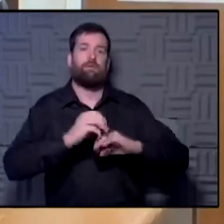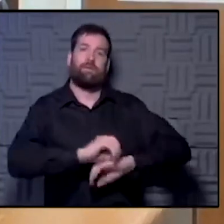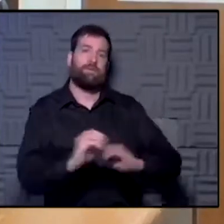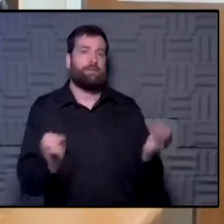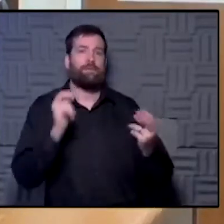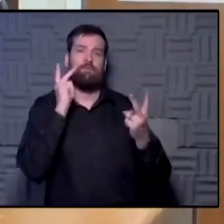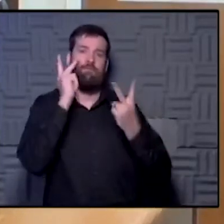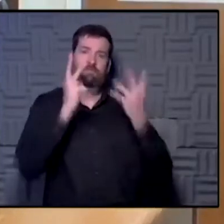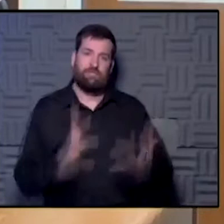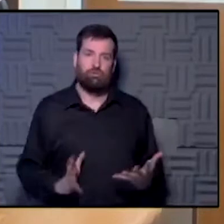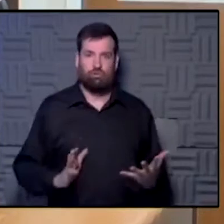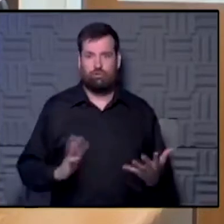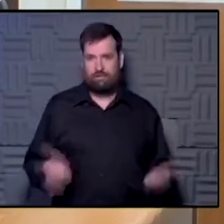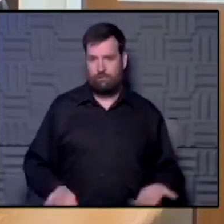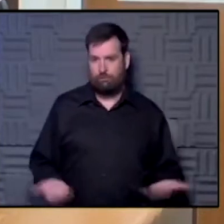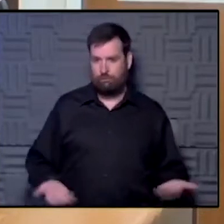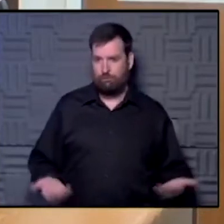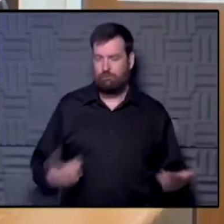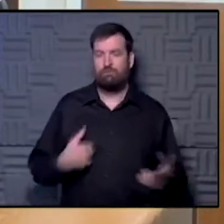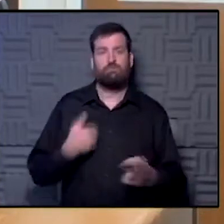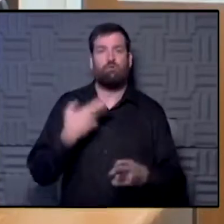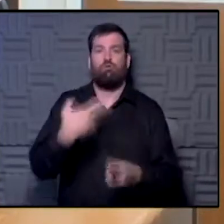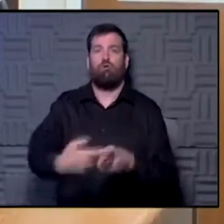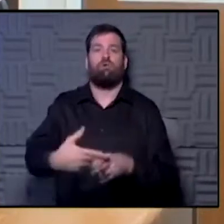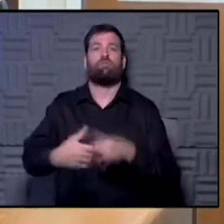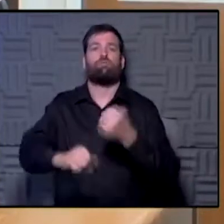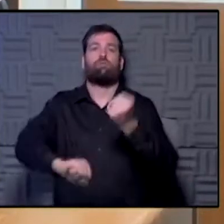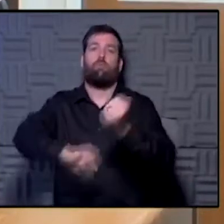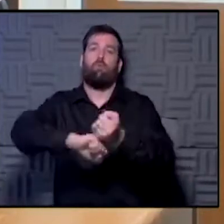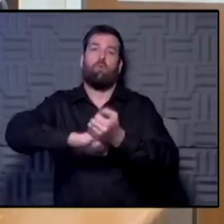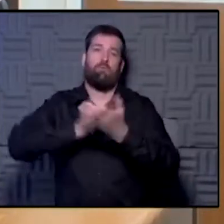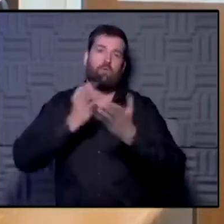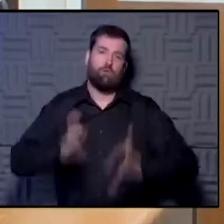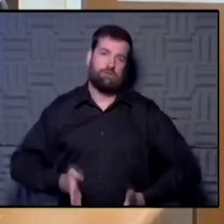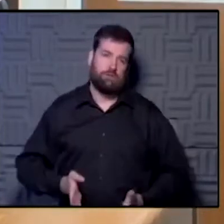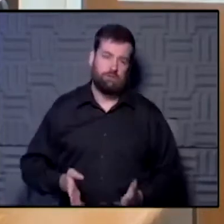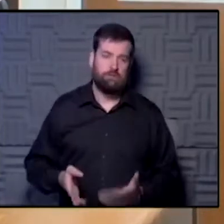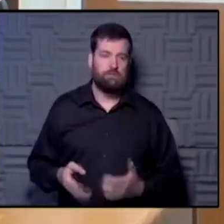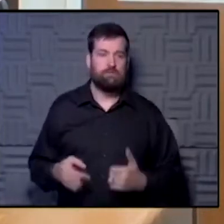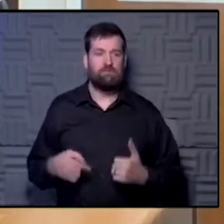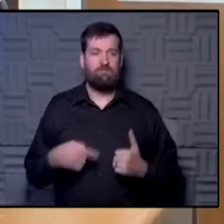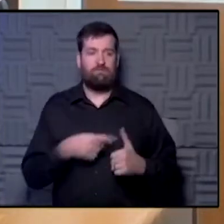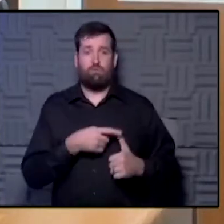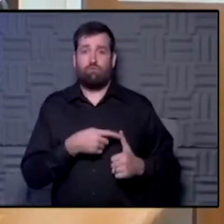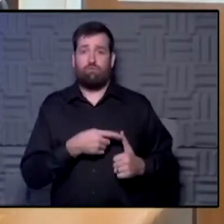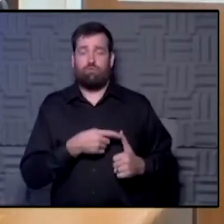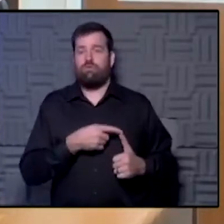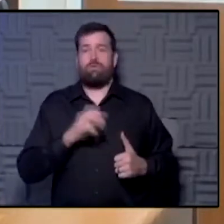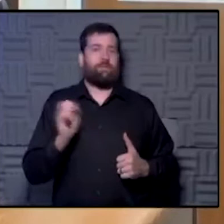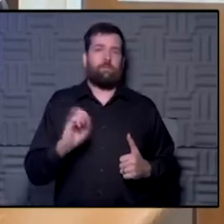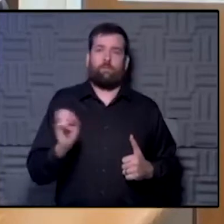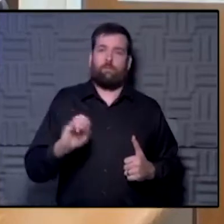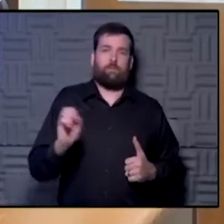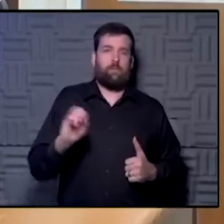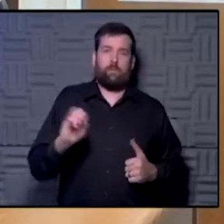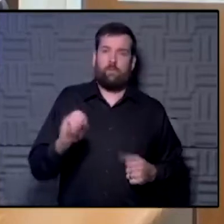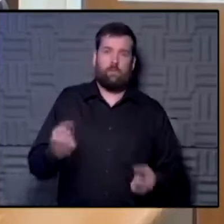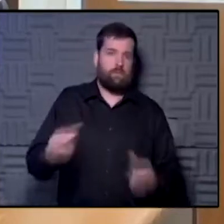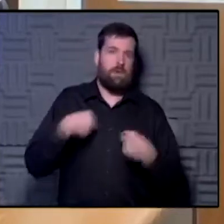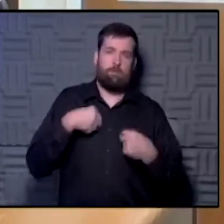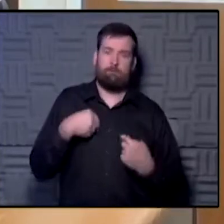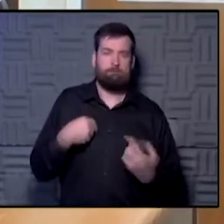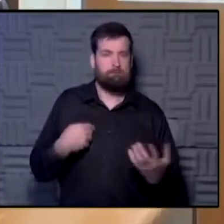our facility. We call them a support person. At first, we didn't have anybody coming, and we